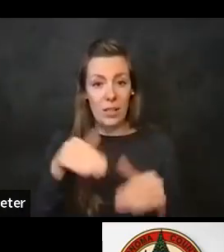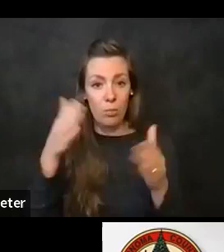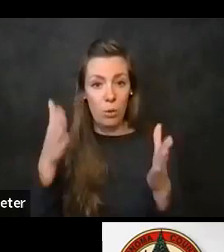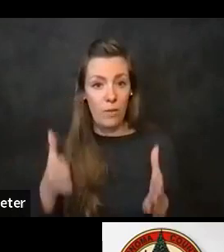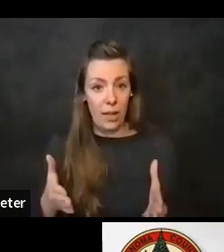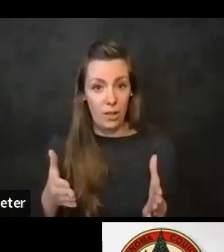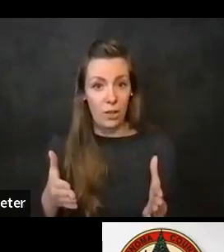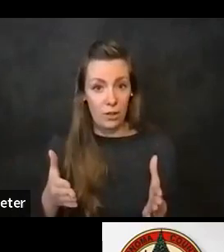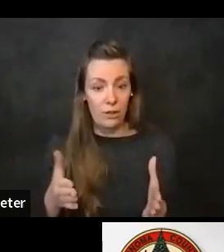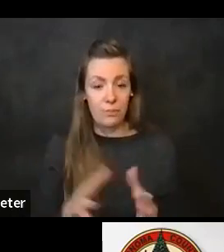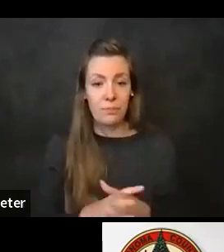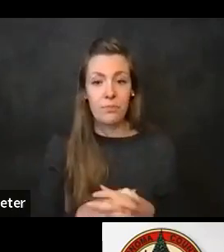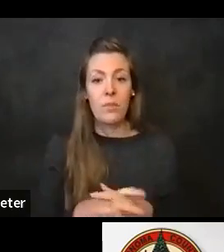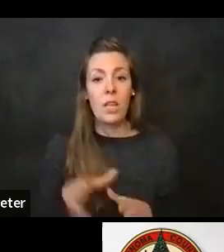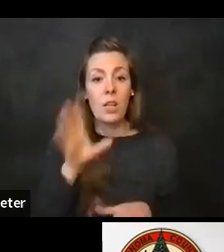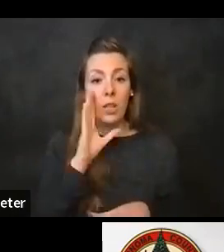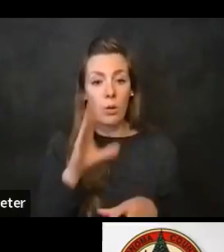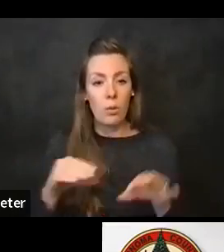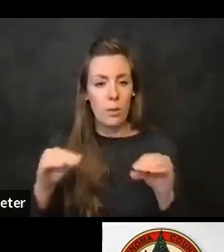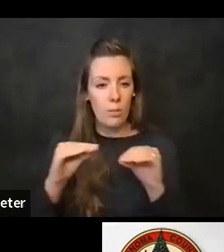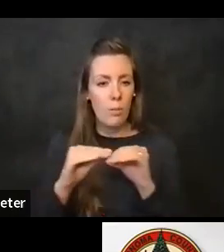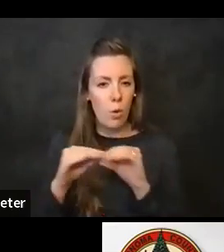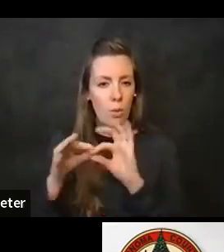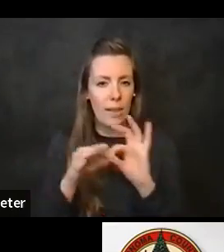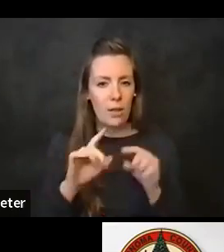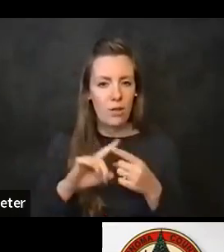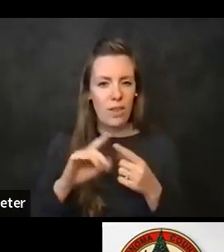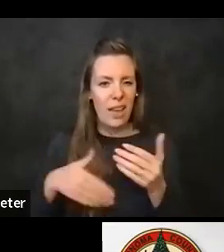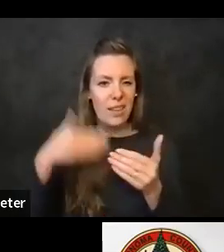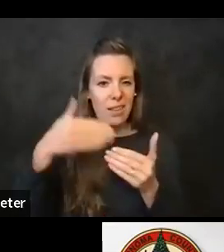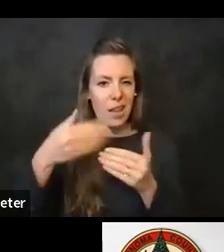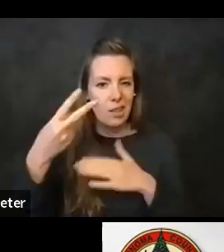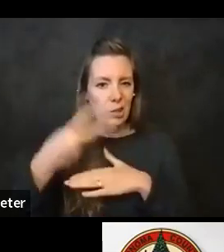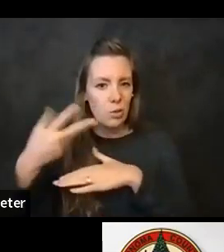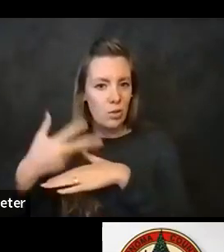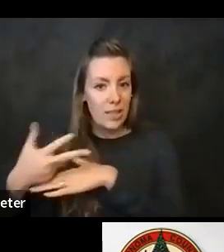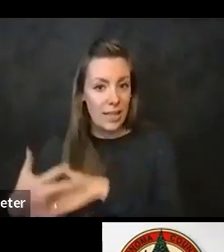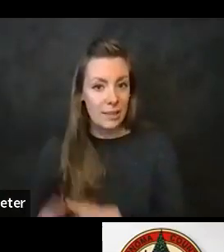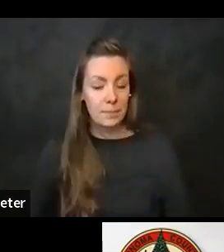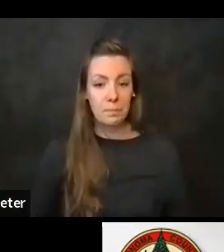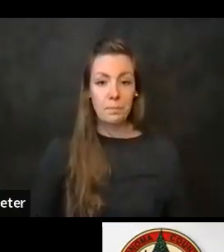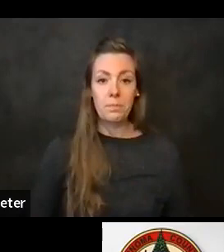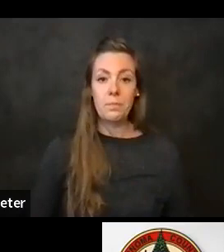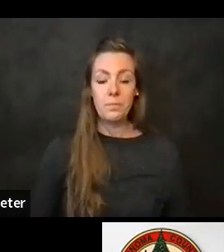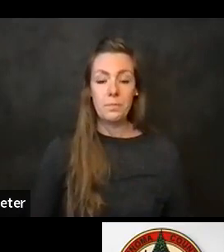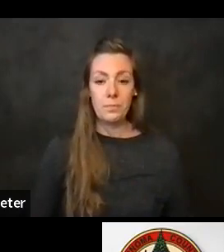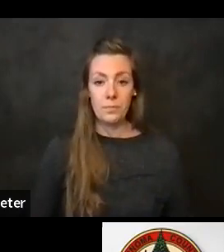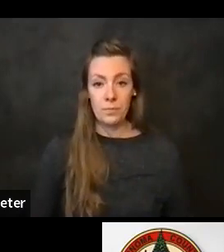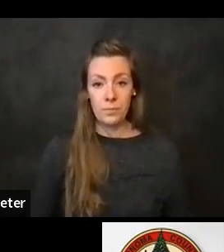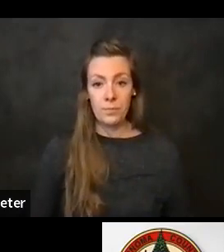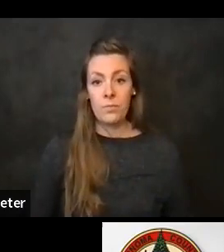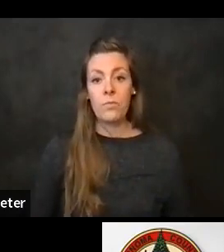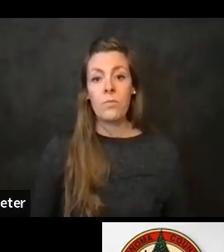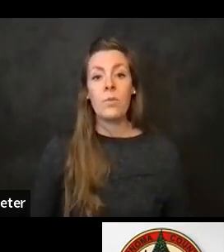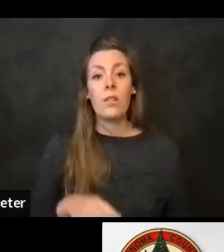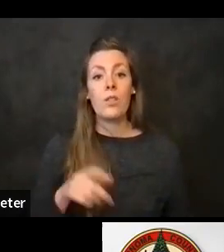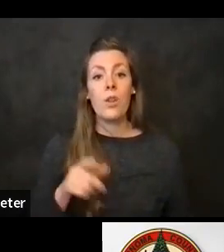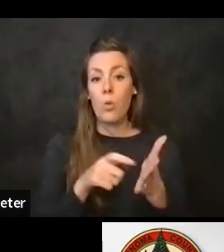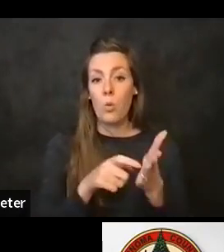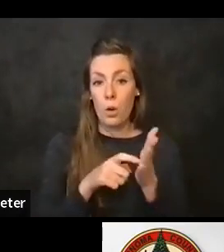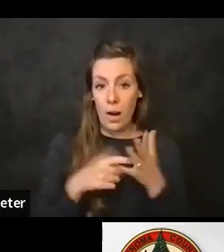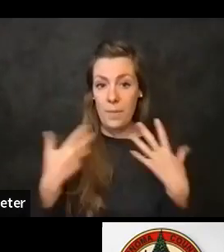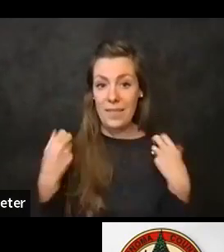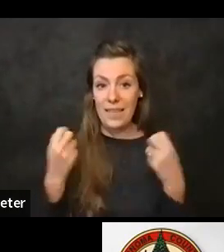this update. There will be more to come on this in the next few days. In addition to requirements that healthcare workers